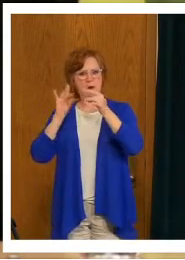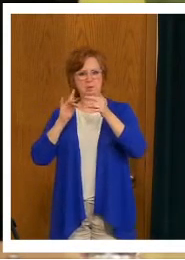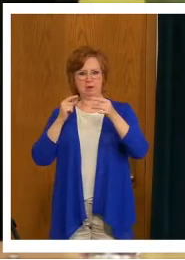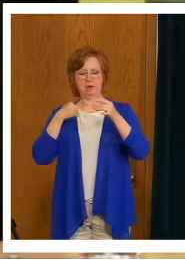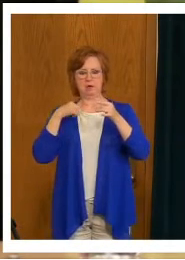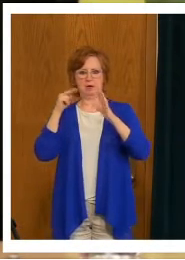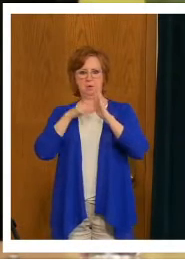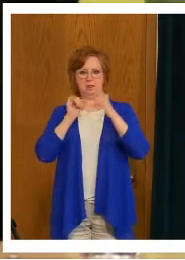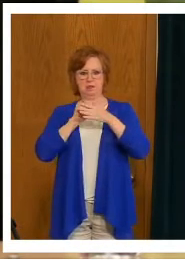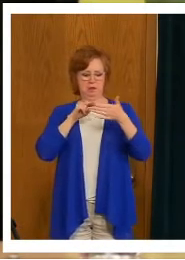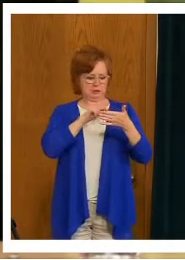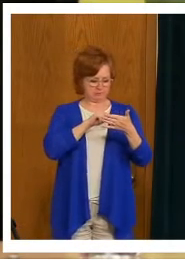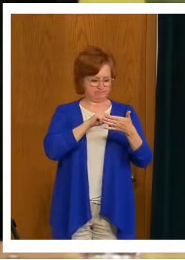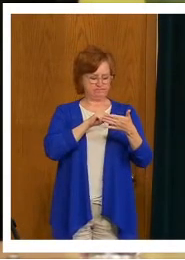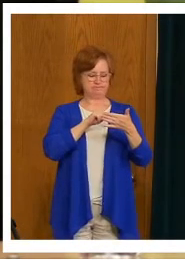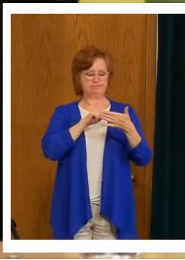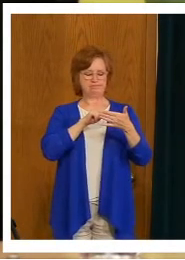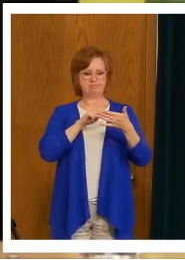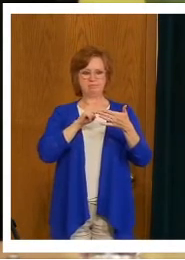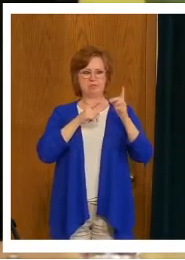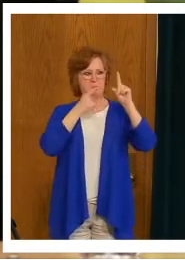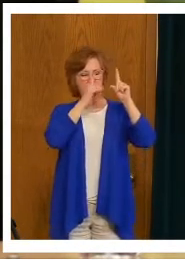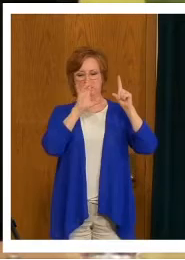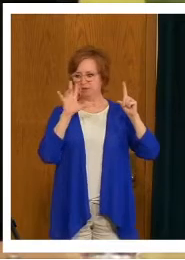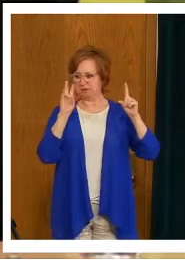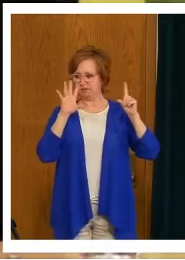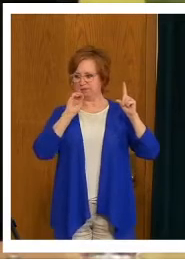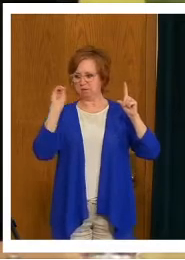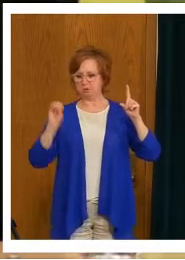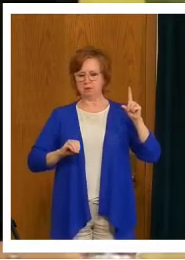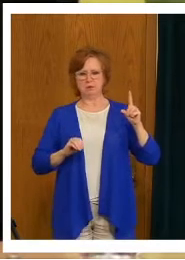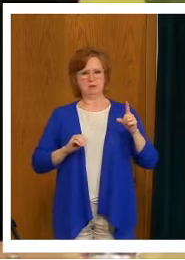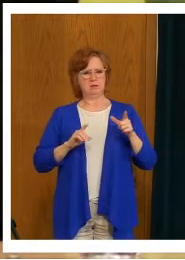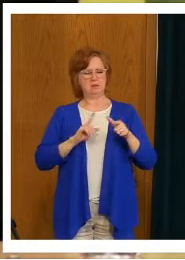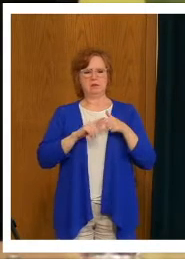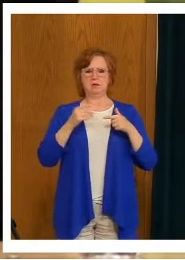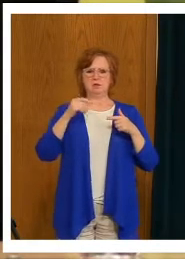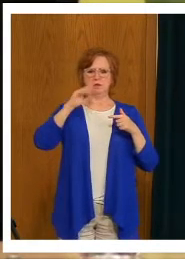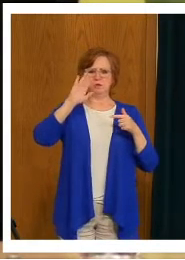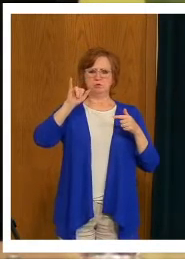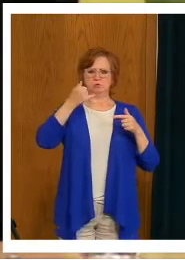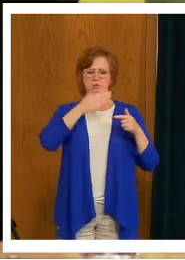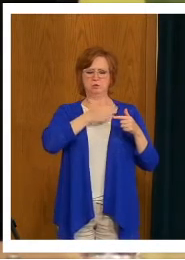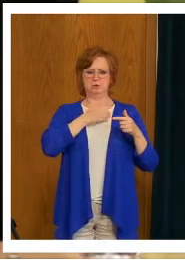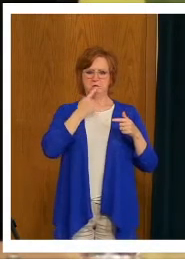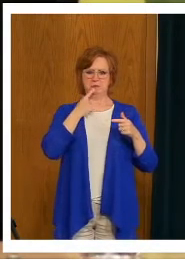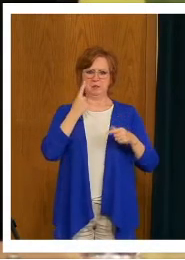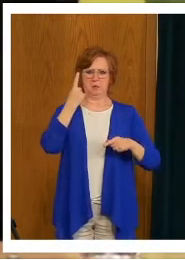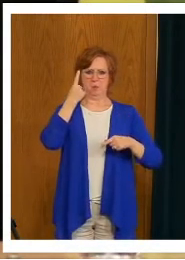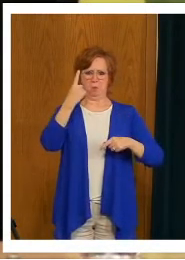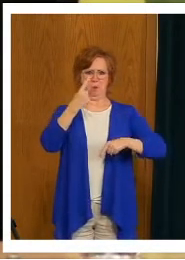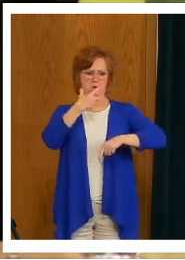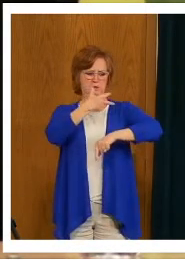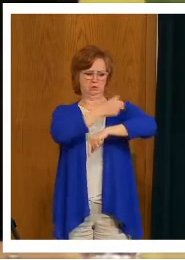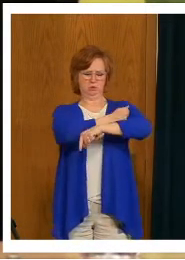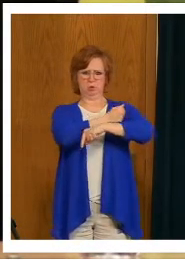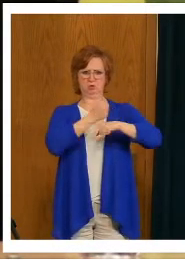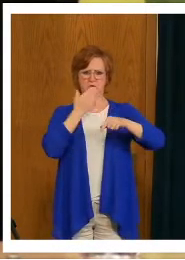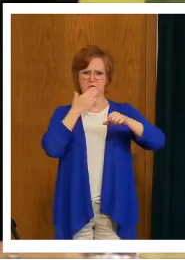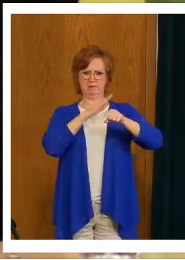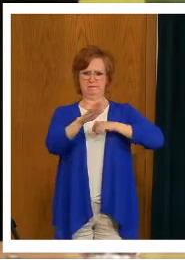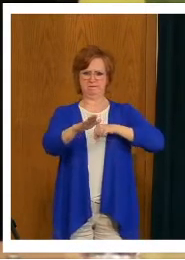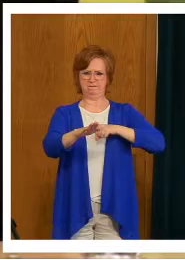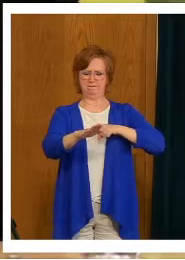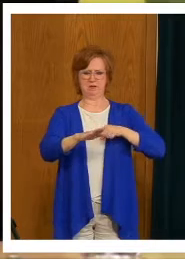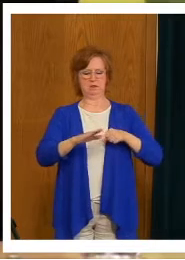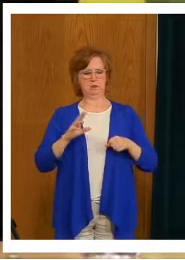while ago, where he said it's going to be something like a one-dose summer, and the fact of the matter is we're not going to have a Trudeau summer here in Saskatchewan.